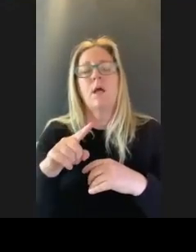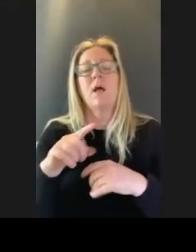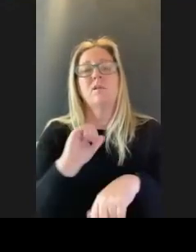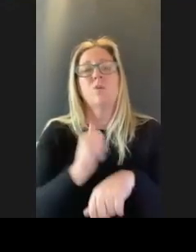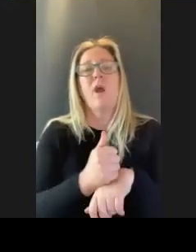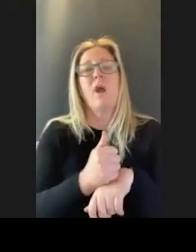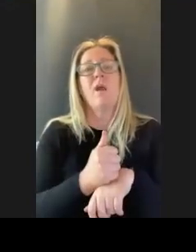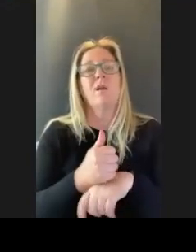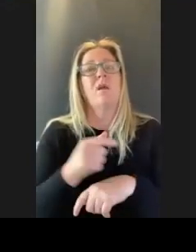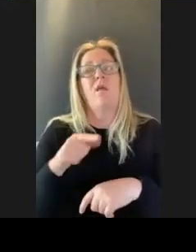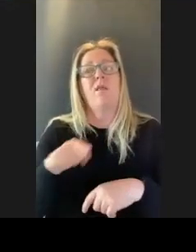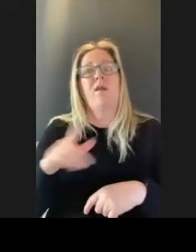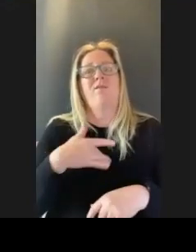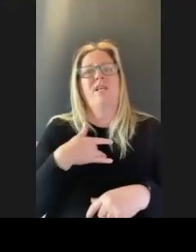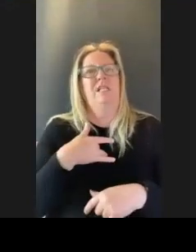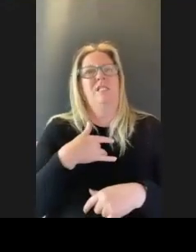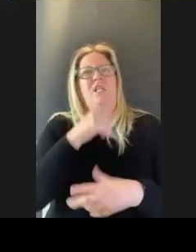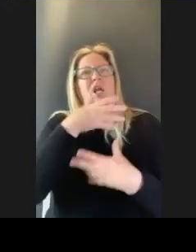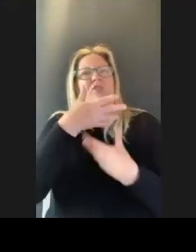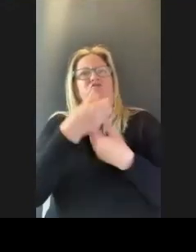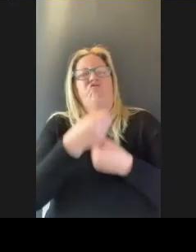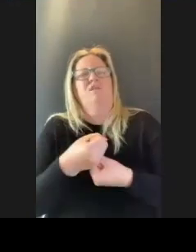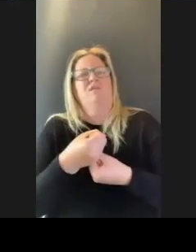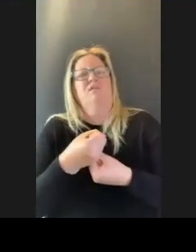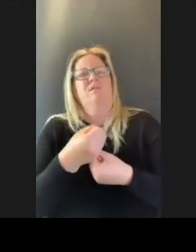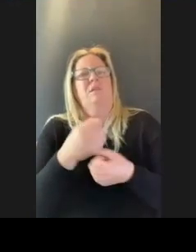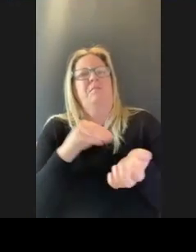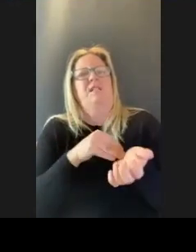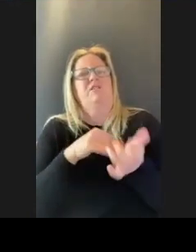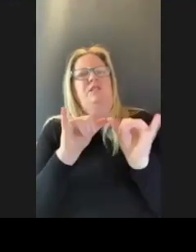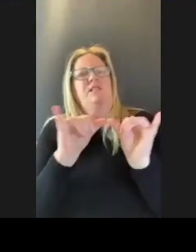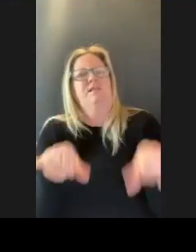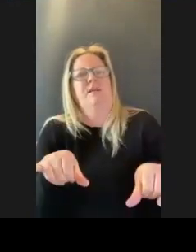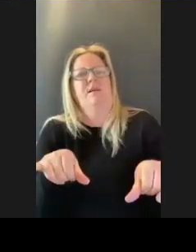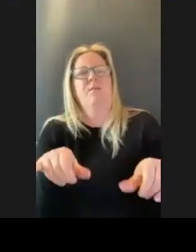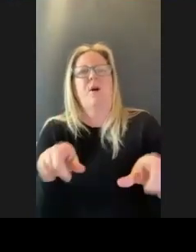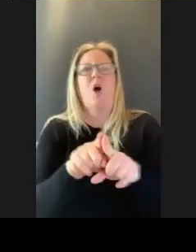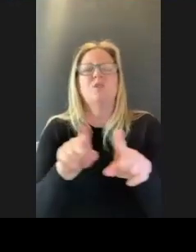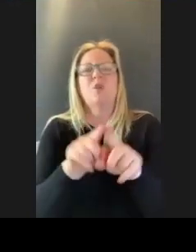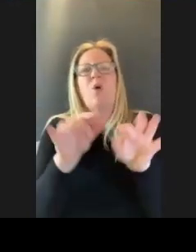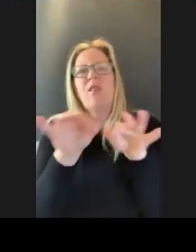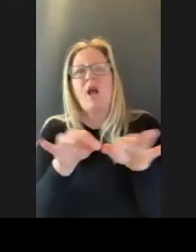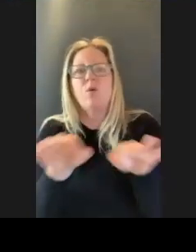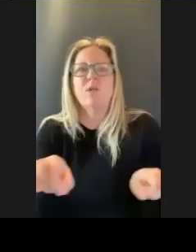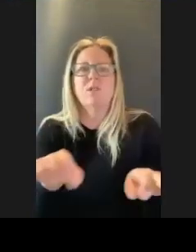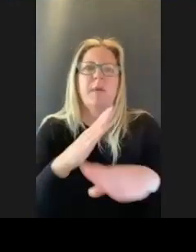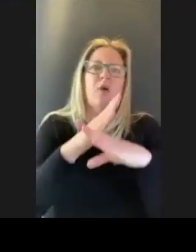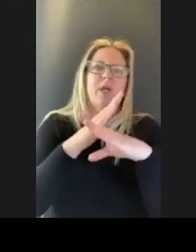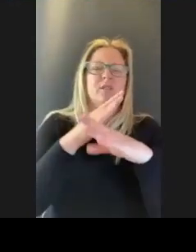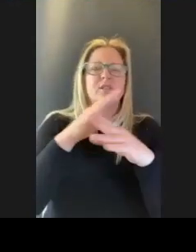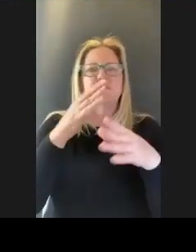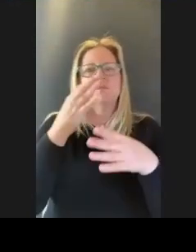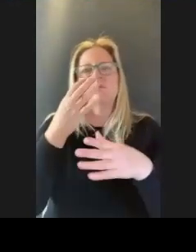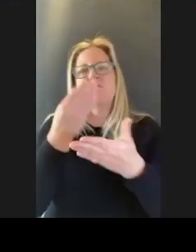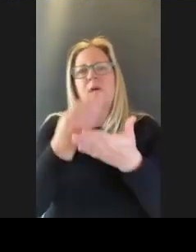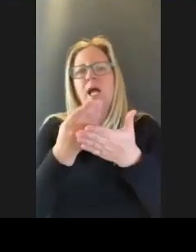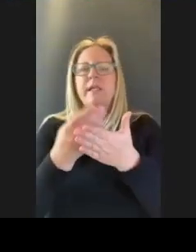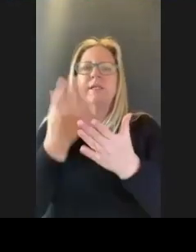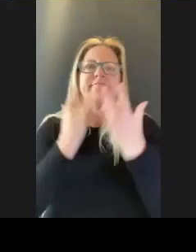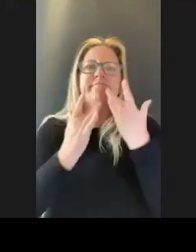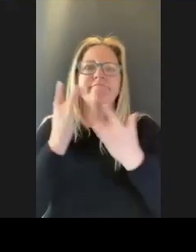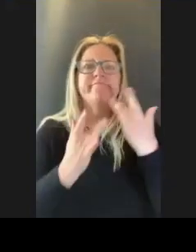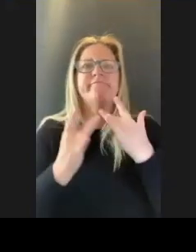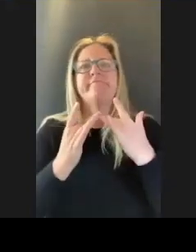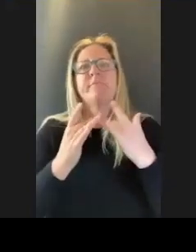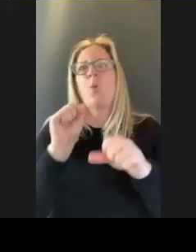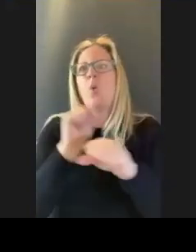healthcare system. And that, along with language barriers and financial implications associated with missing work,